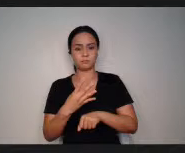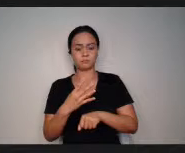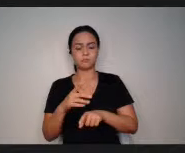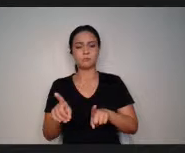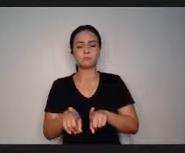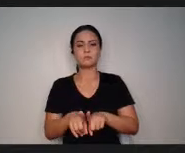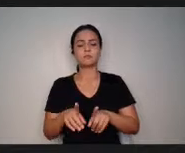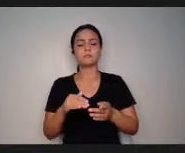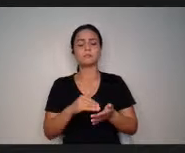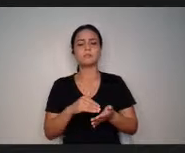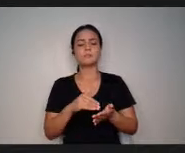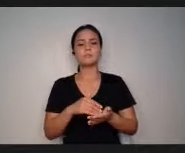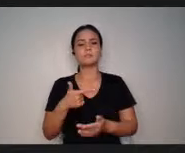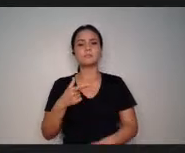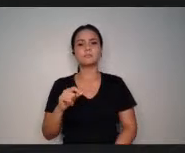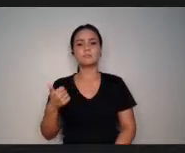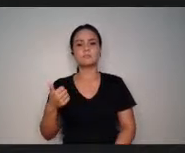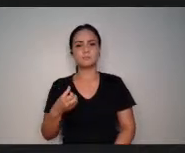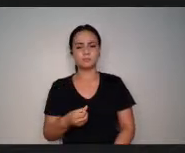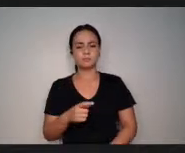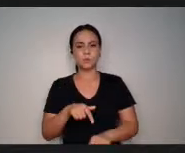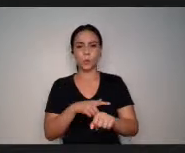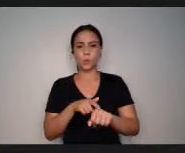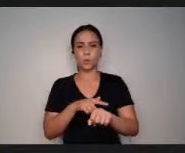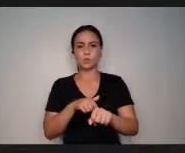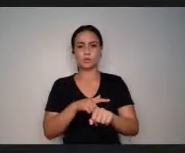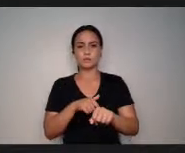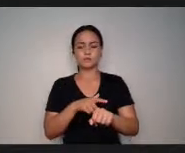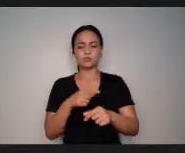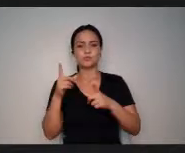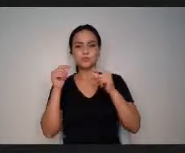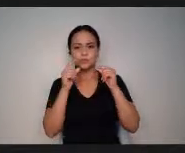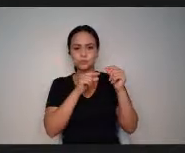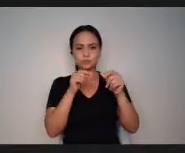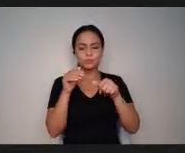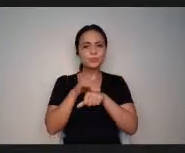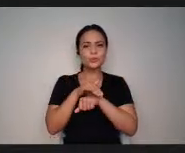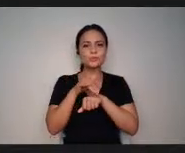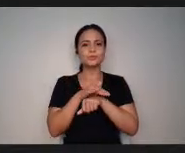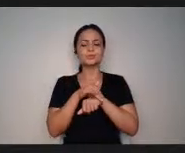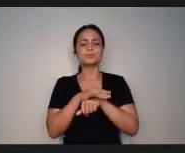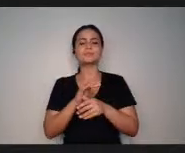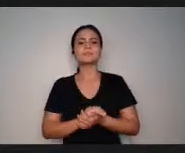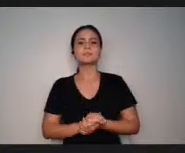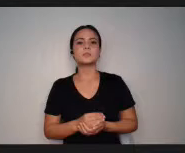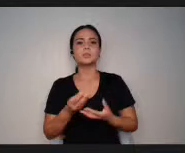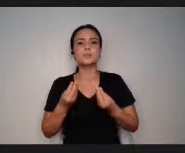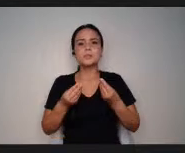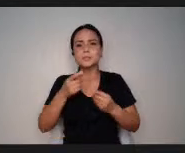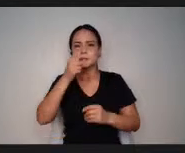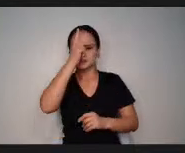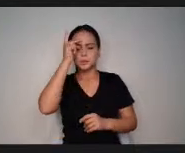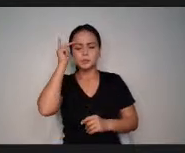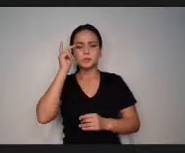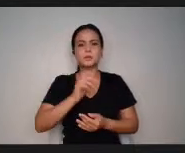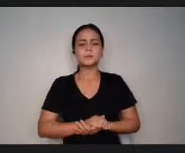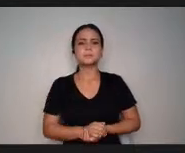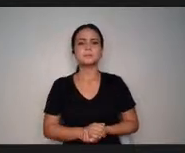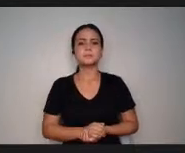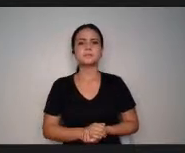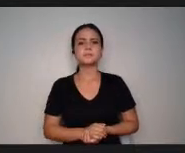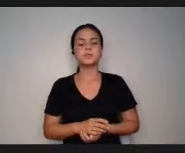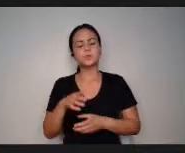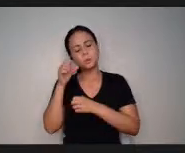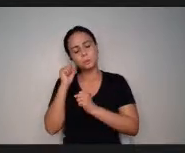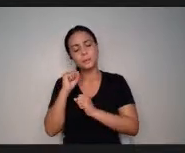sleep. Many people are experiencing, more people are experiencing less than 6 hours sleep a night during